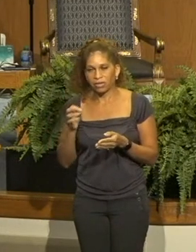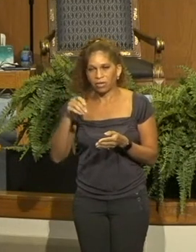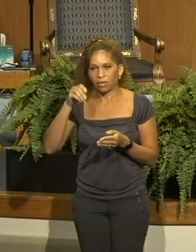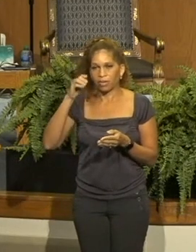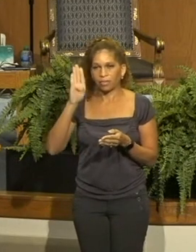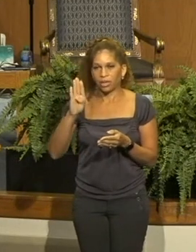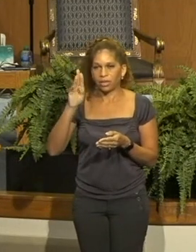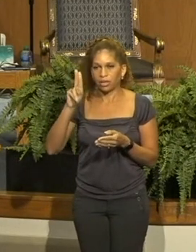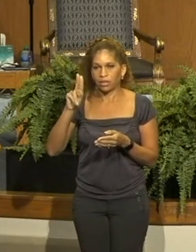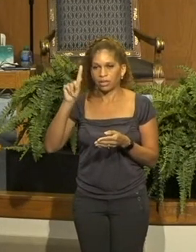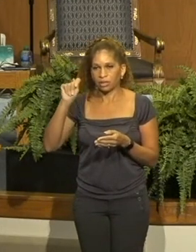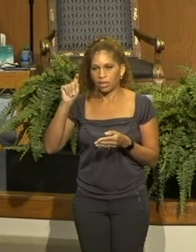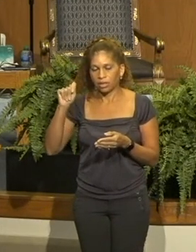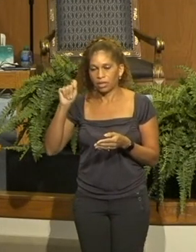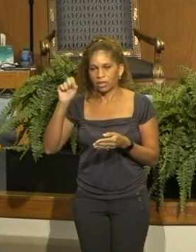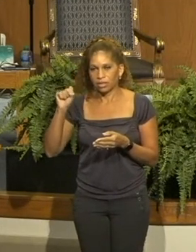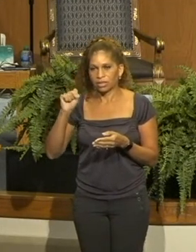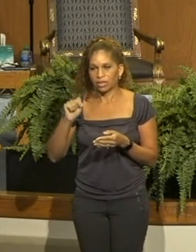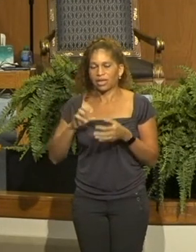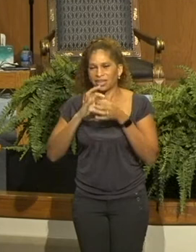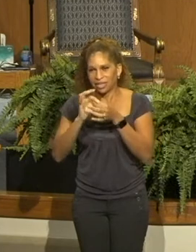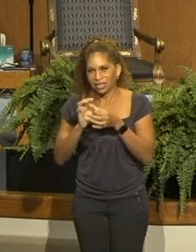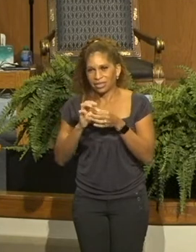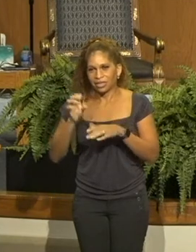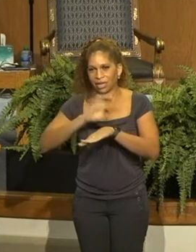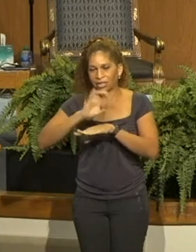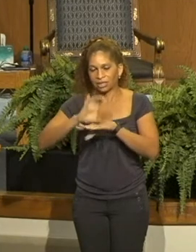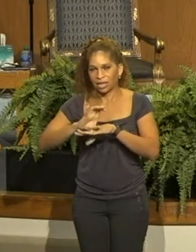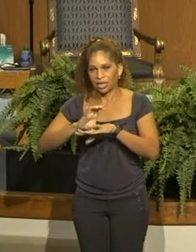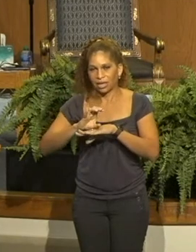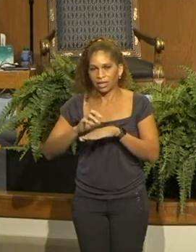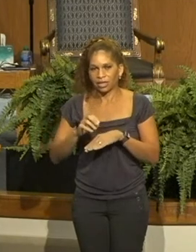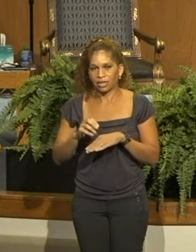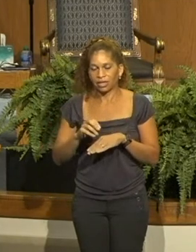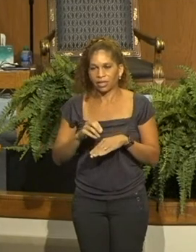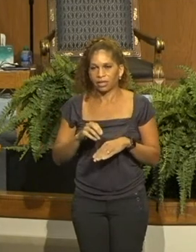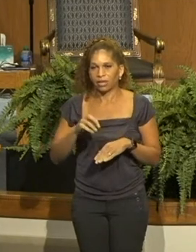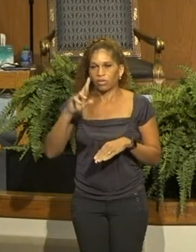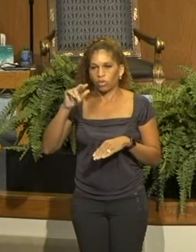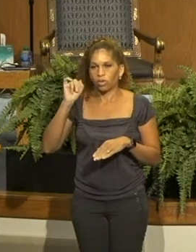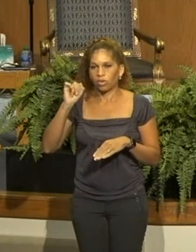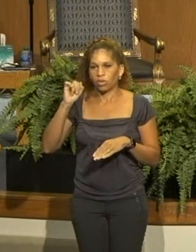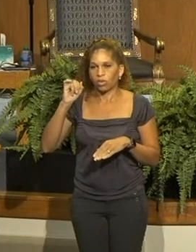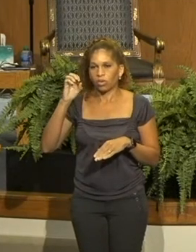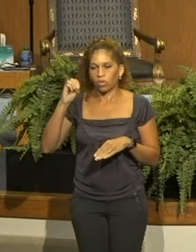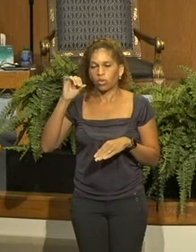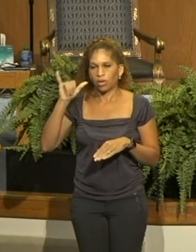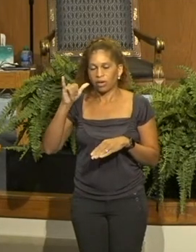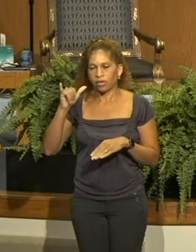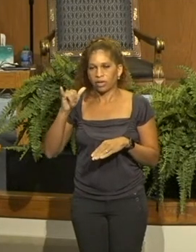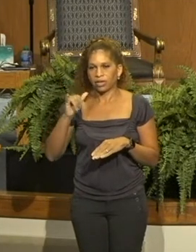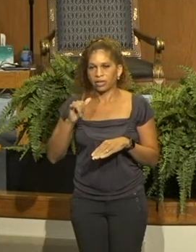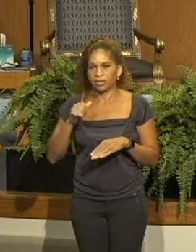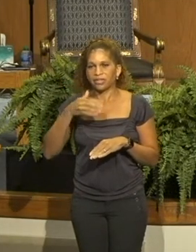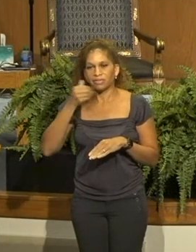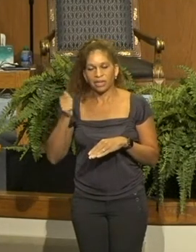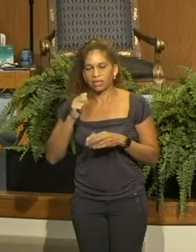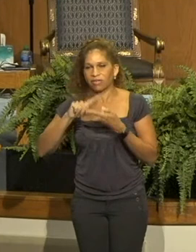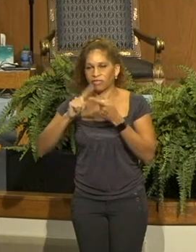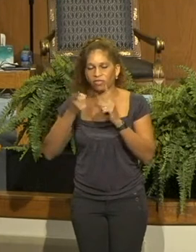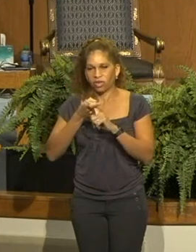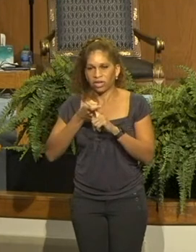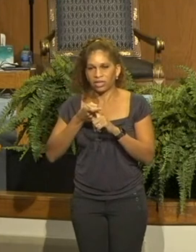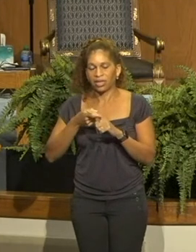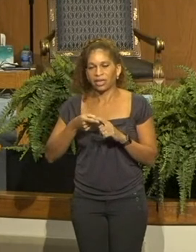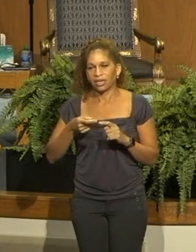many connections within Cascade. Roy Johnson was best friends, who was our finance chair. He and